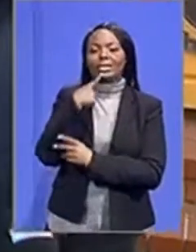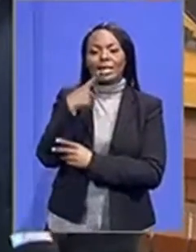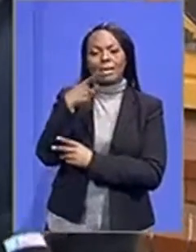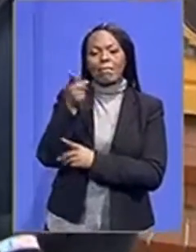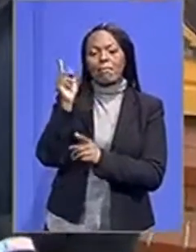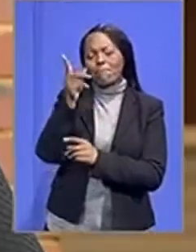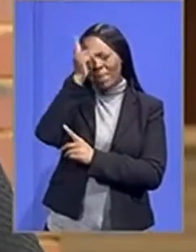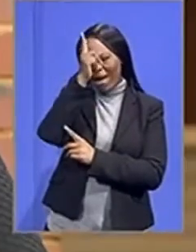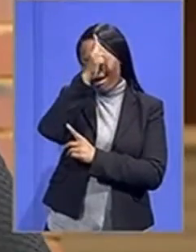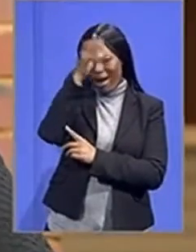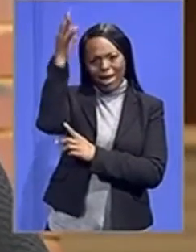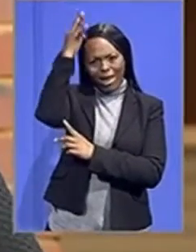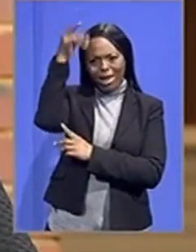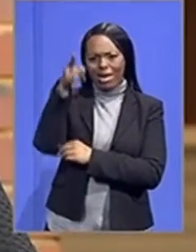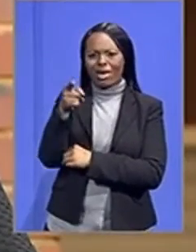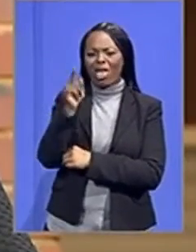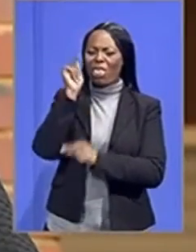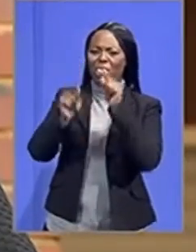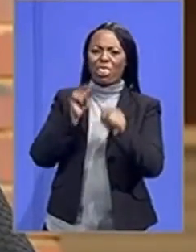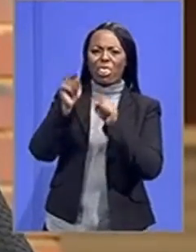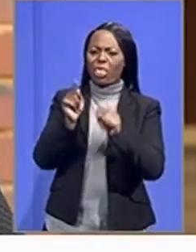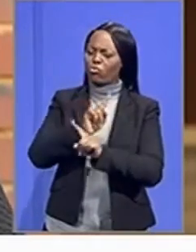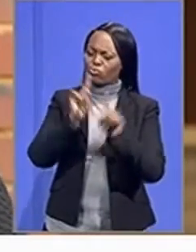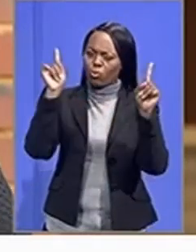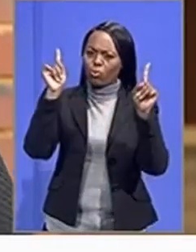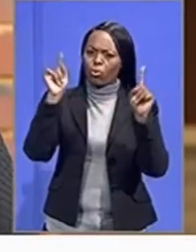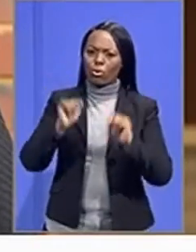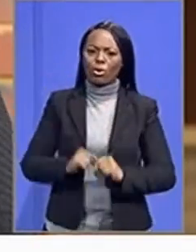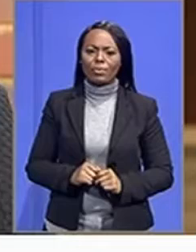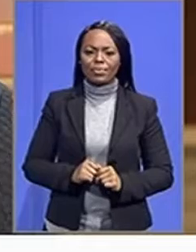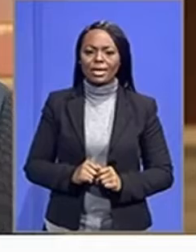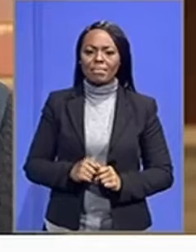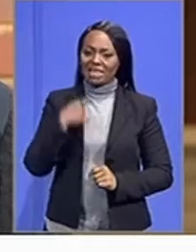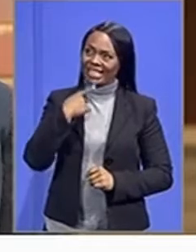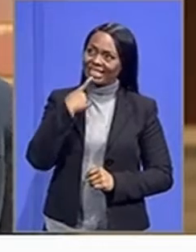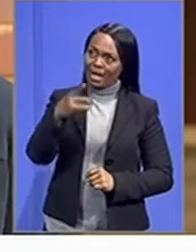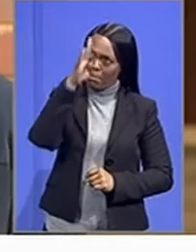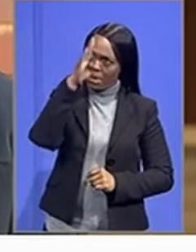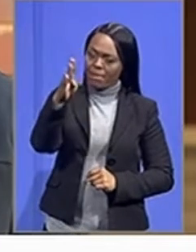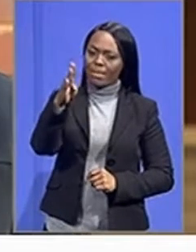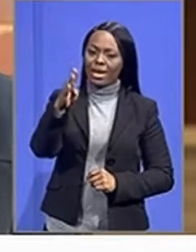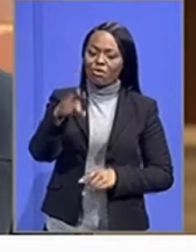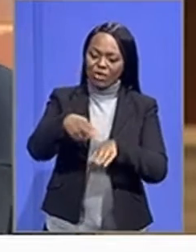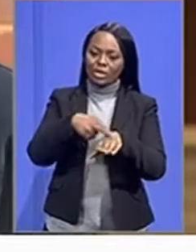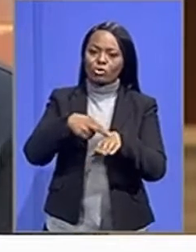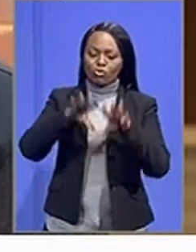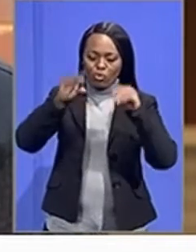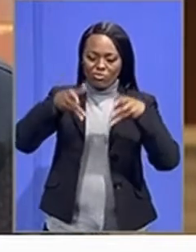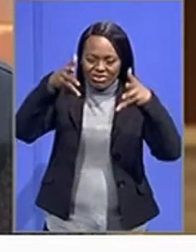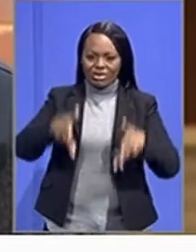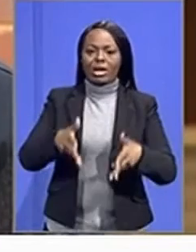Seafrika. I can tell you now, and I'm declaring it, racism ends here and no